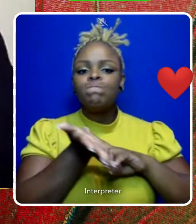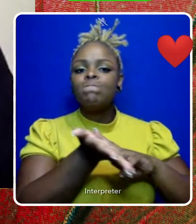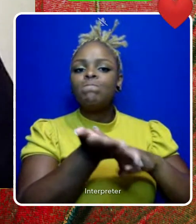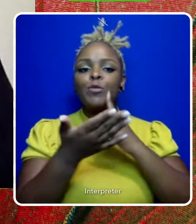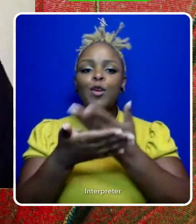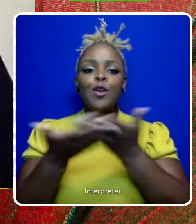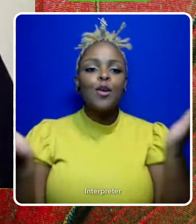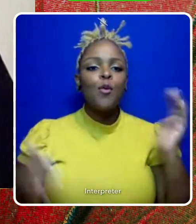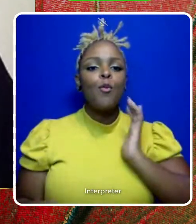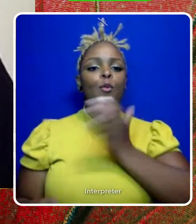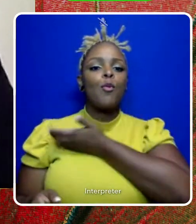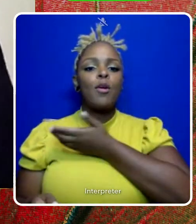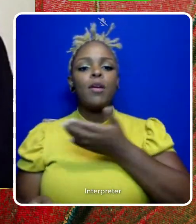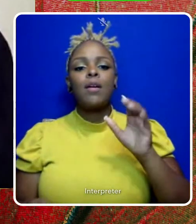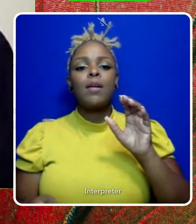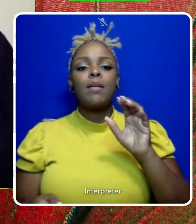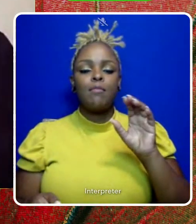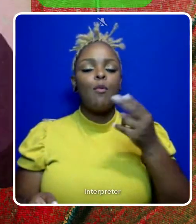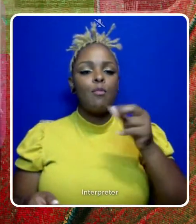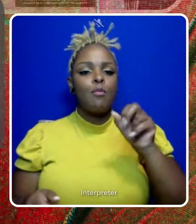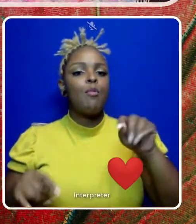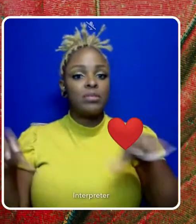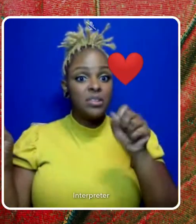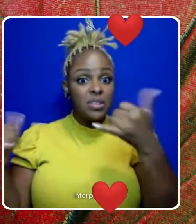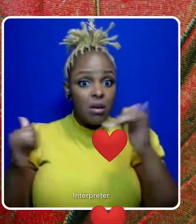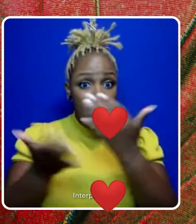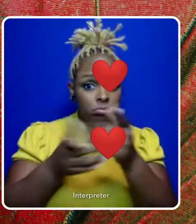And see how she going.